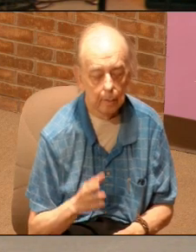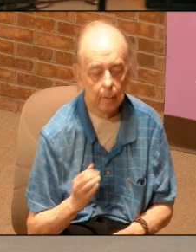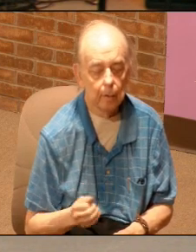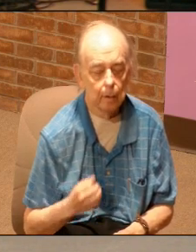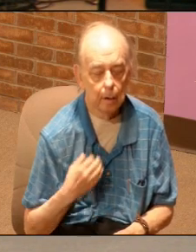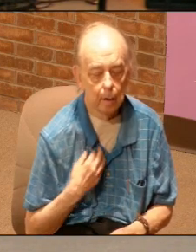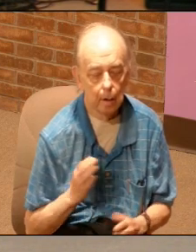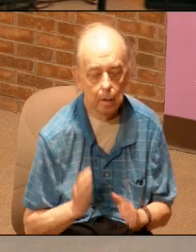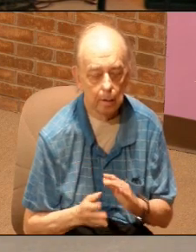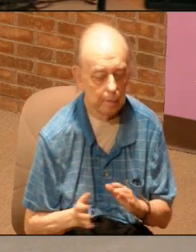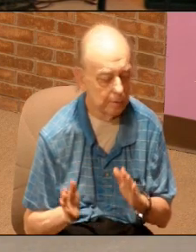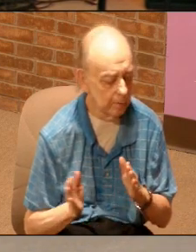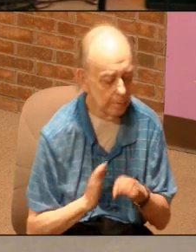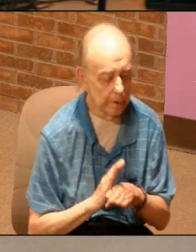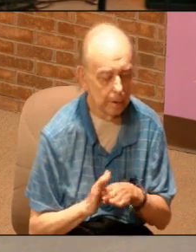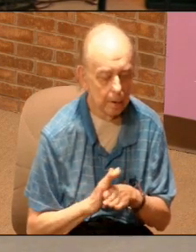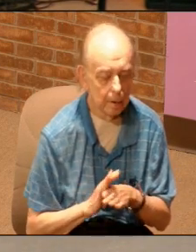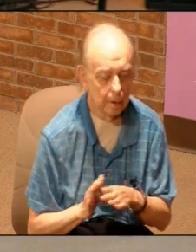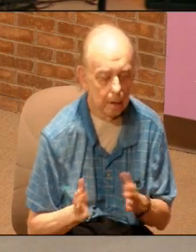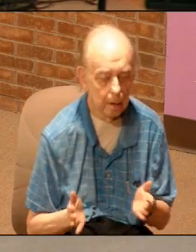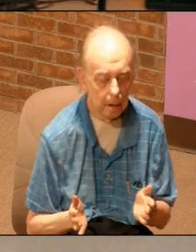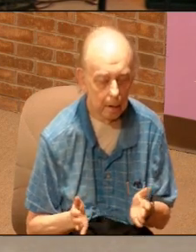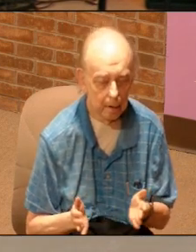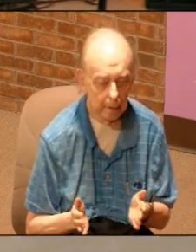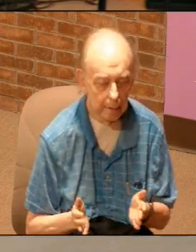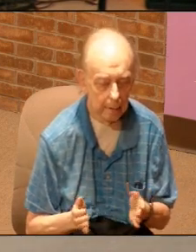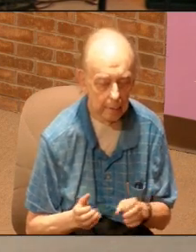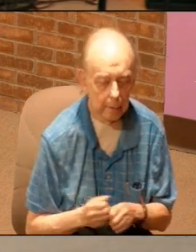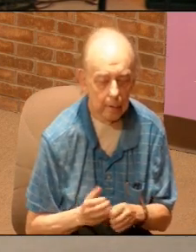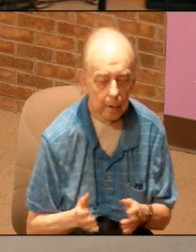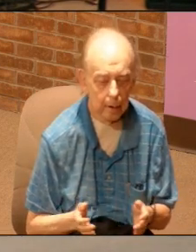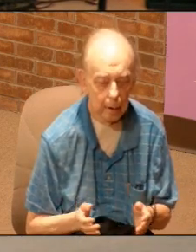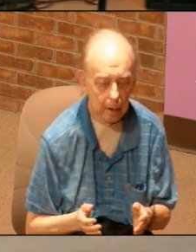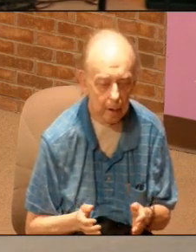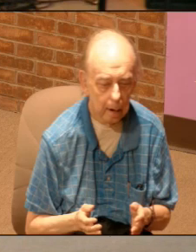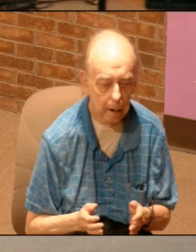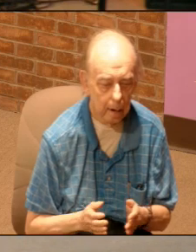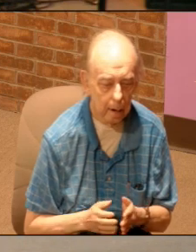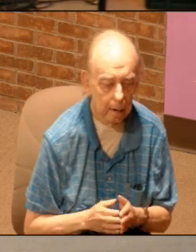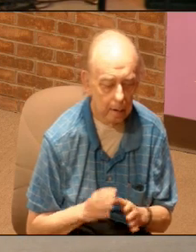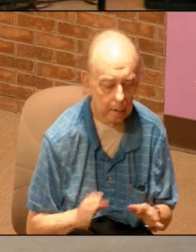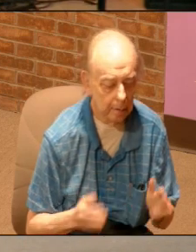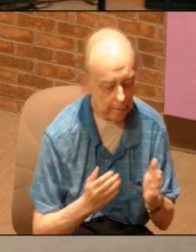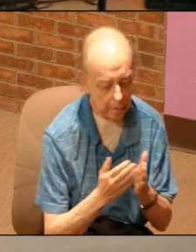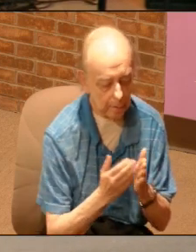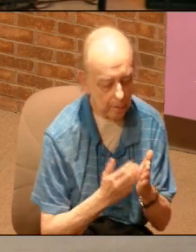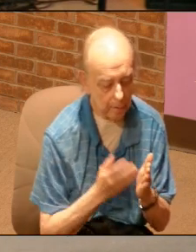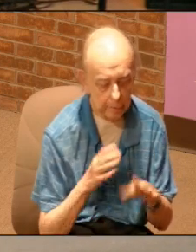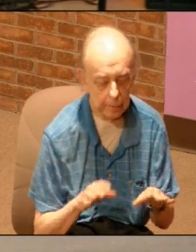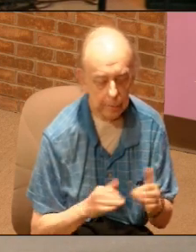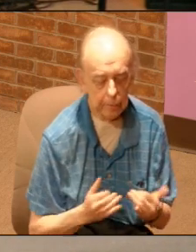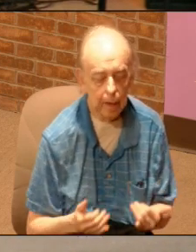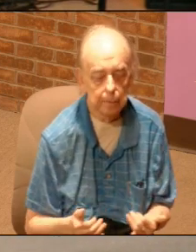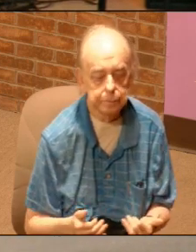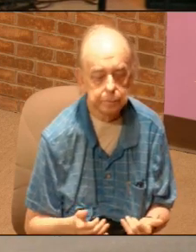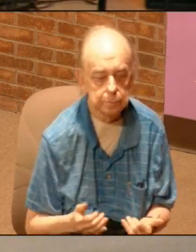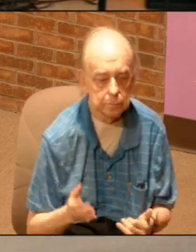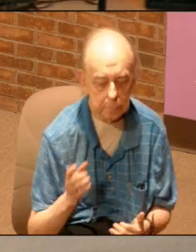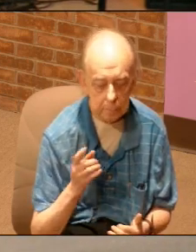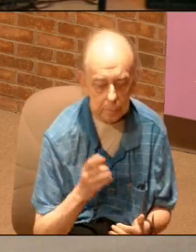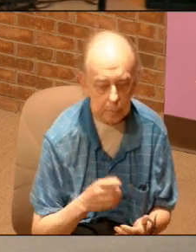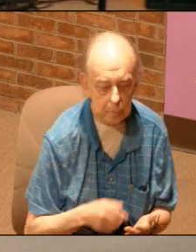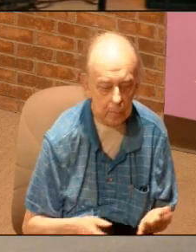Because we become so preoccupied with, I've got my to-do list that I've got to do today. And